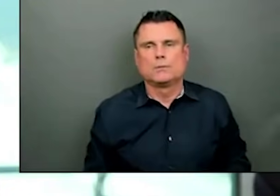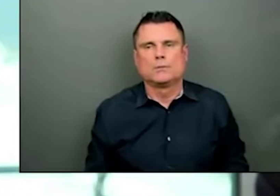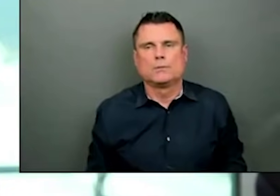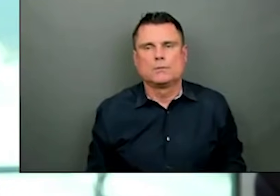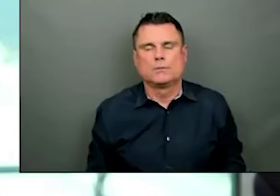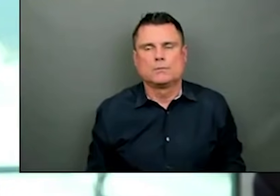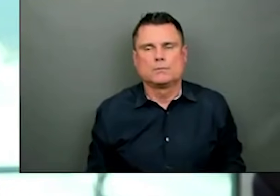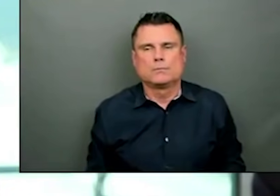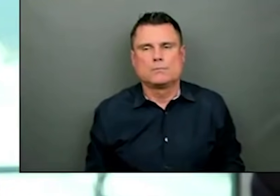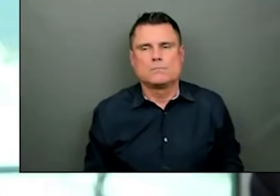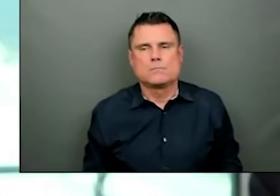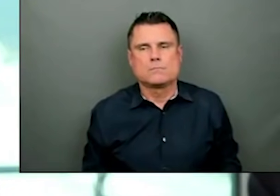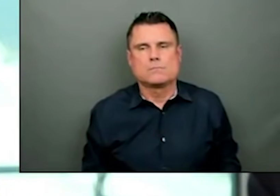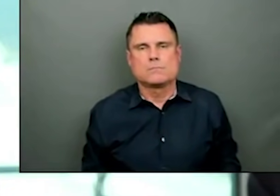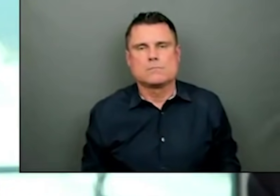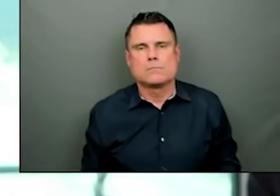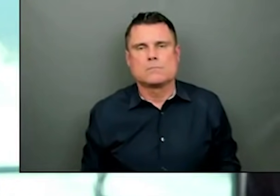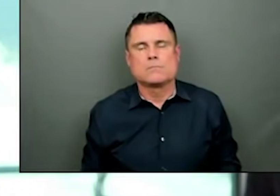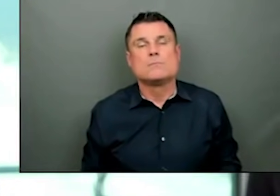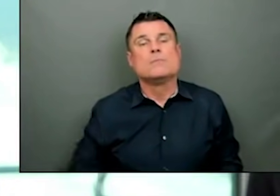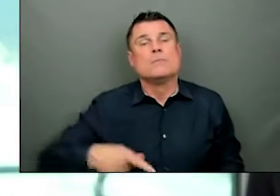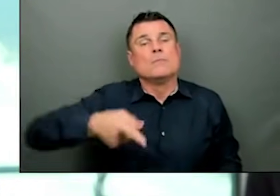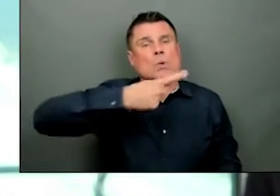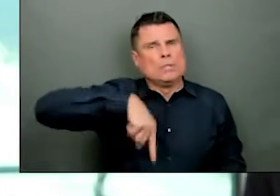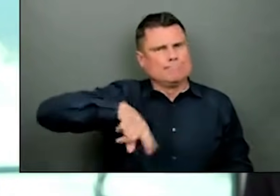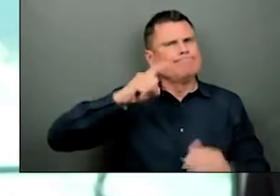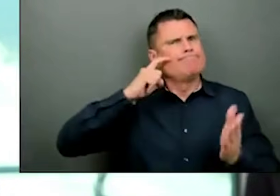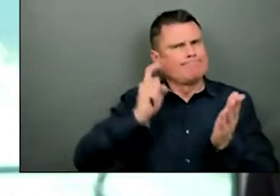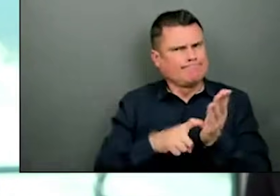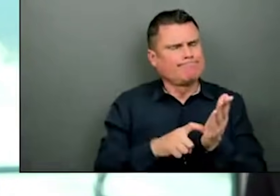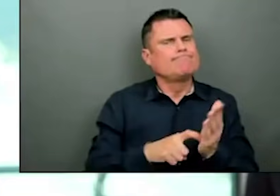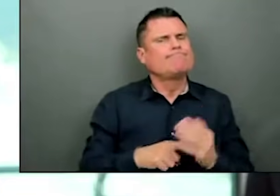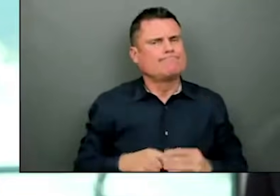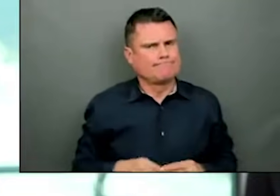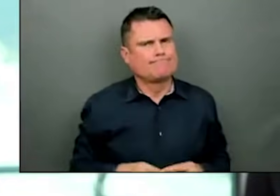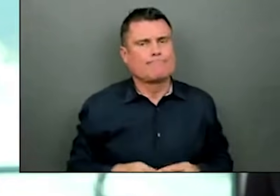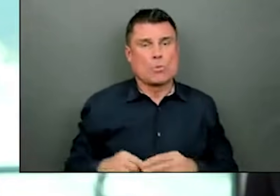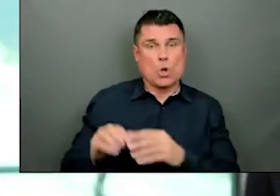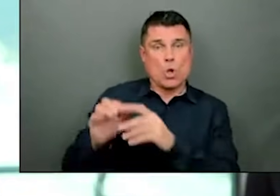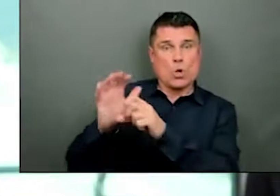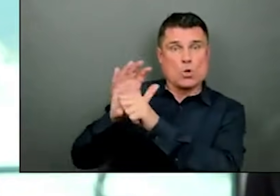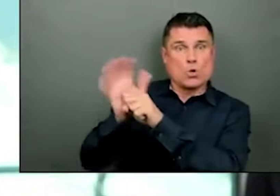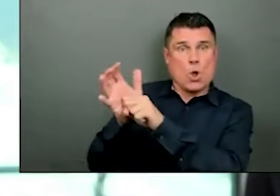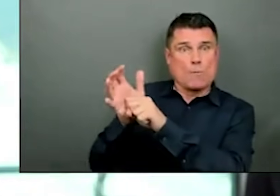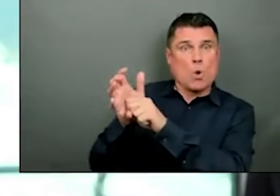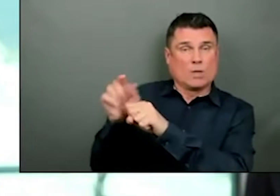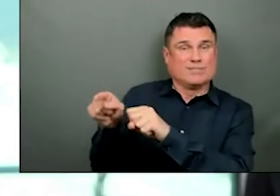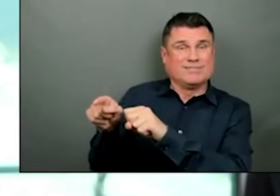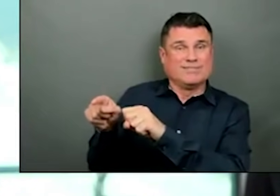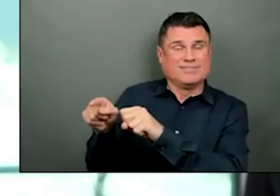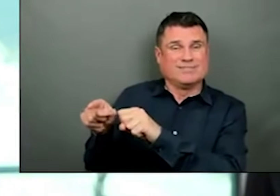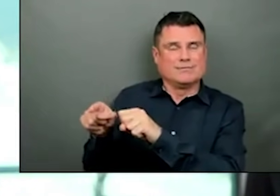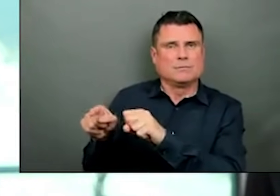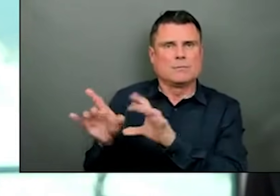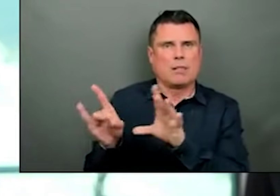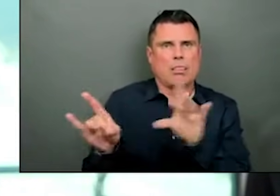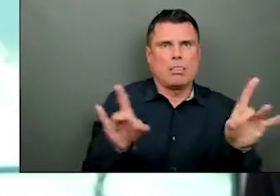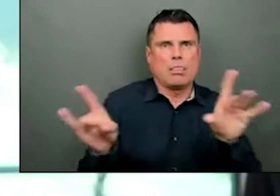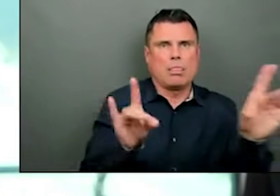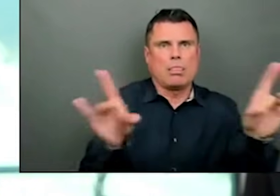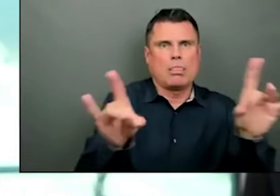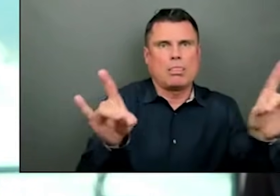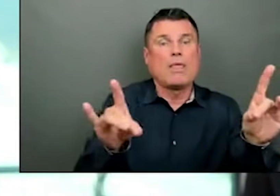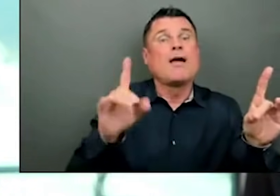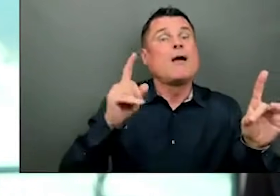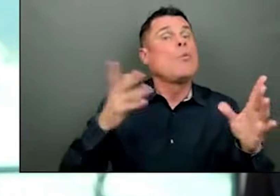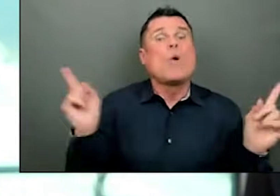in social networks, so where people are having social gatherings together, and many of the same people are working in